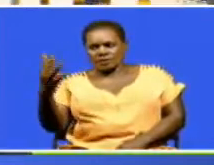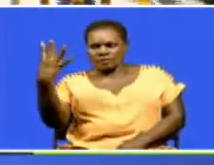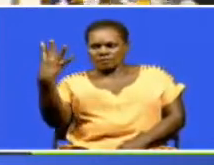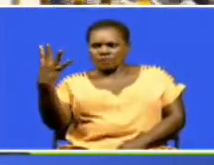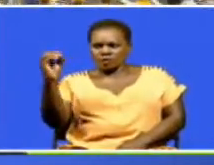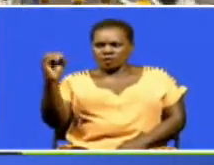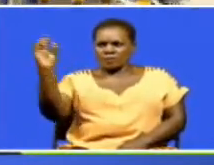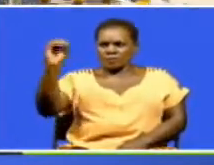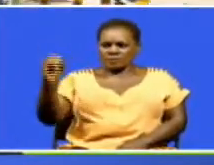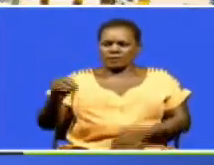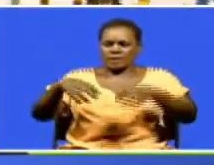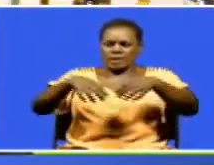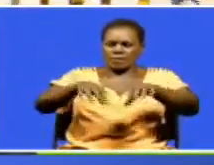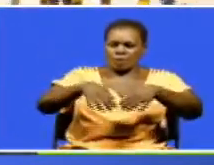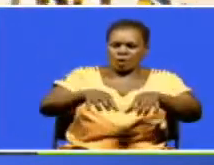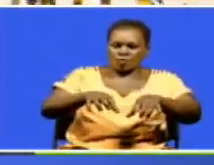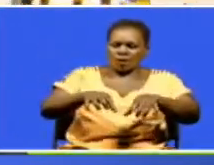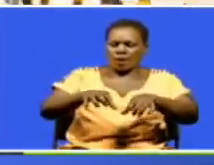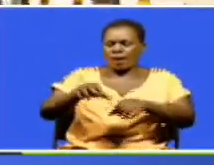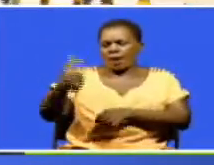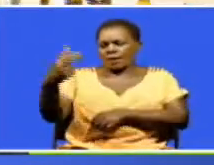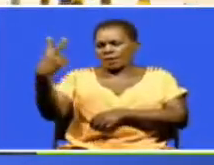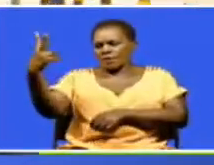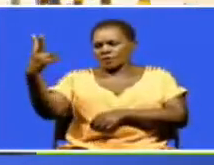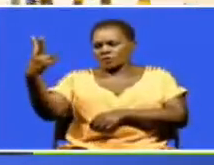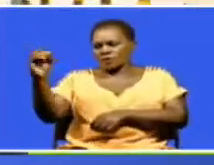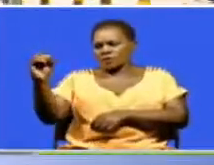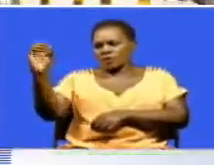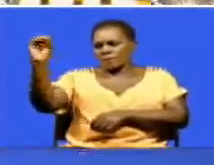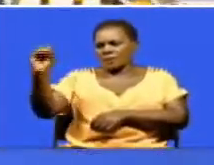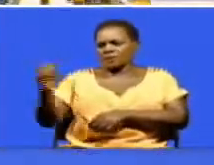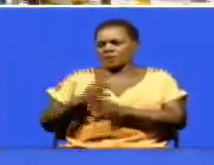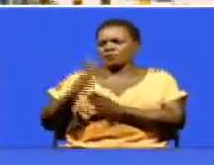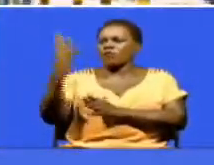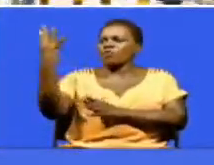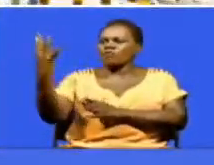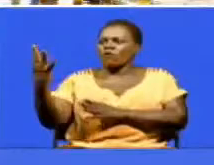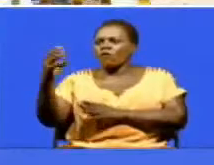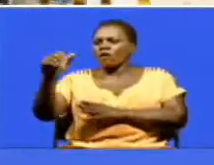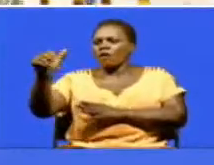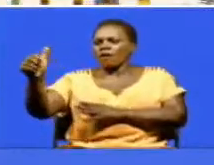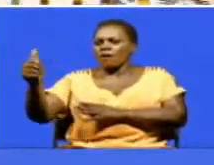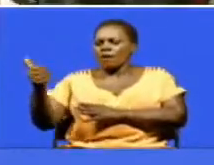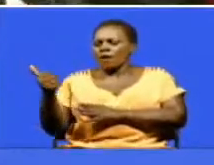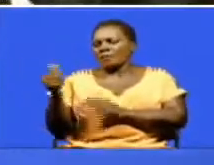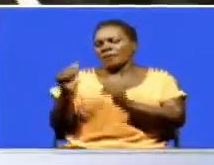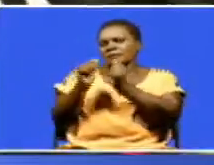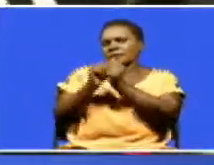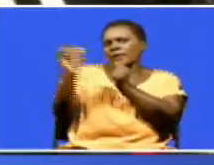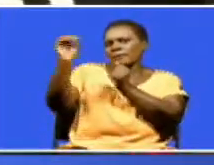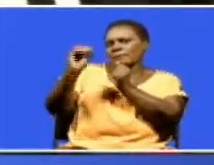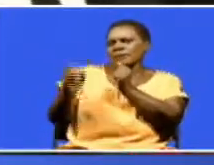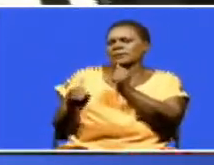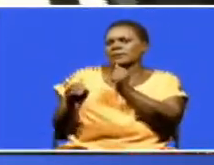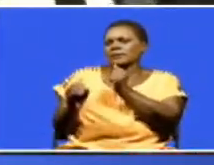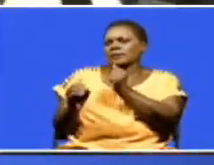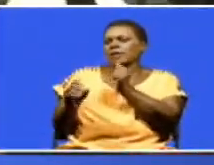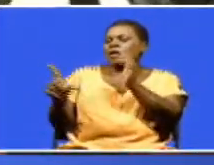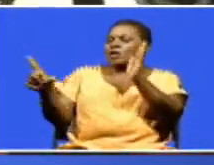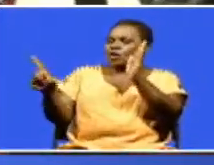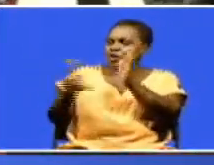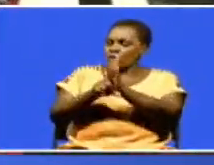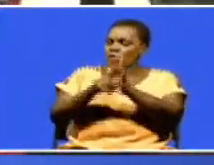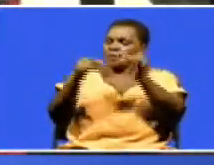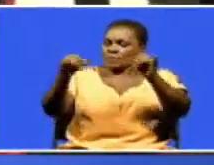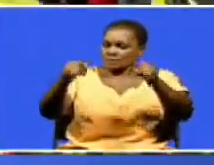40% are about diplomas, another 20% from 4, and then the others about 10%. If the law comes